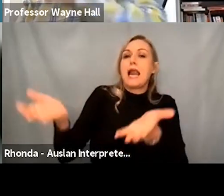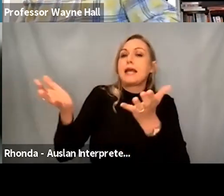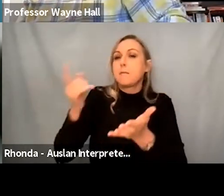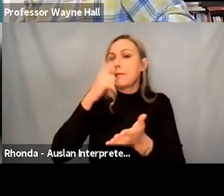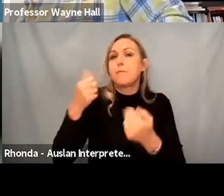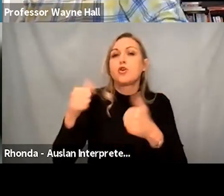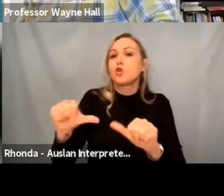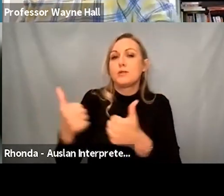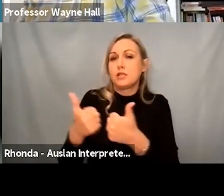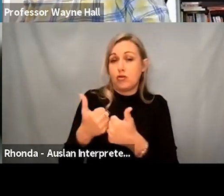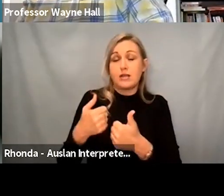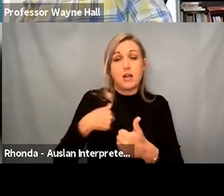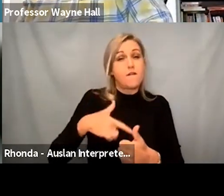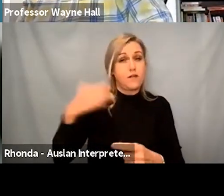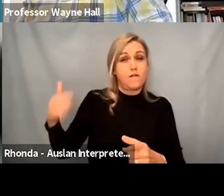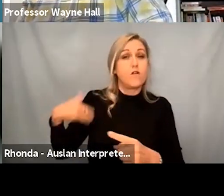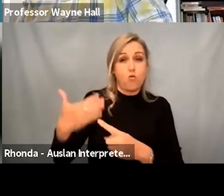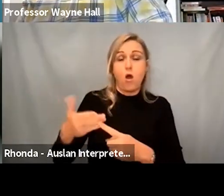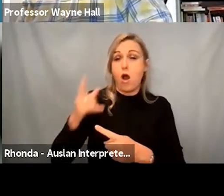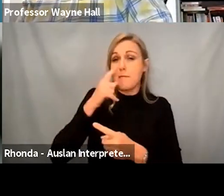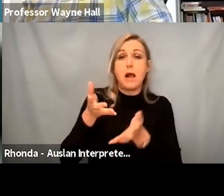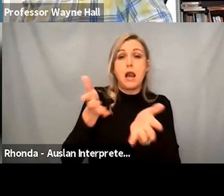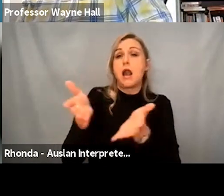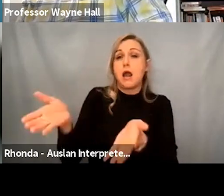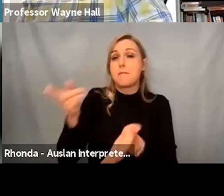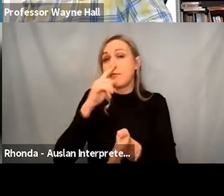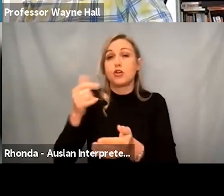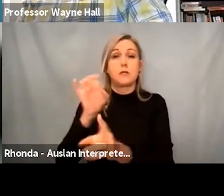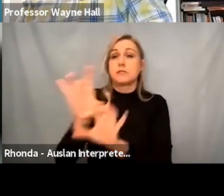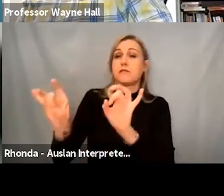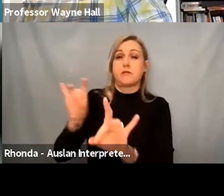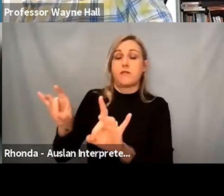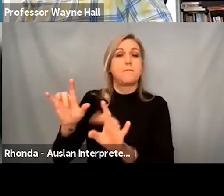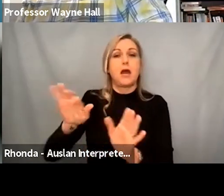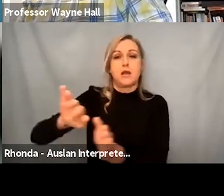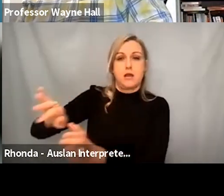been for a while, and bring it more into the clinic.